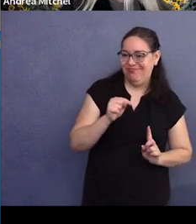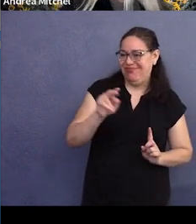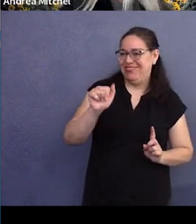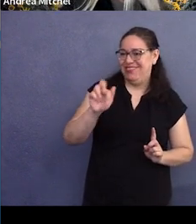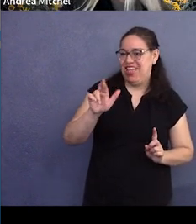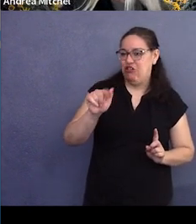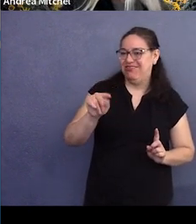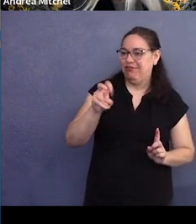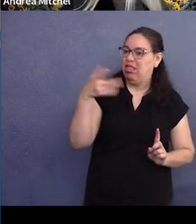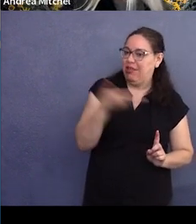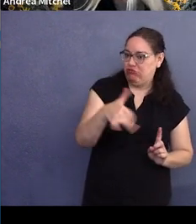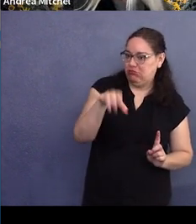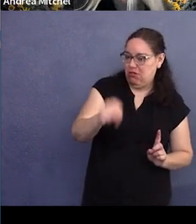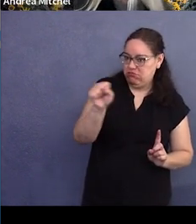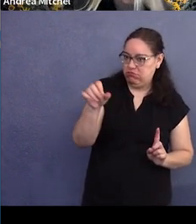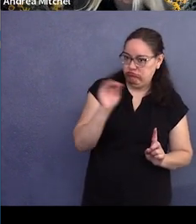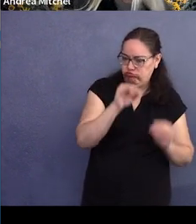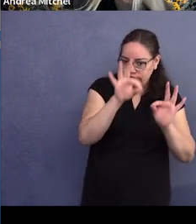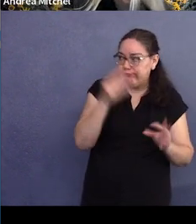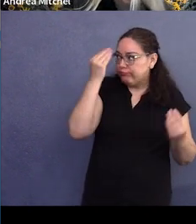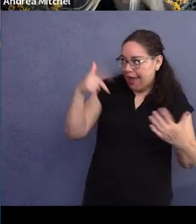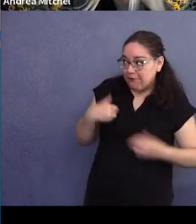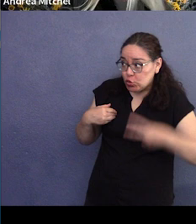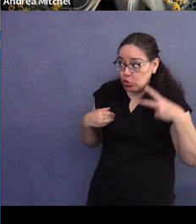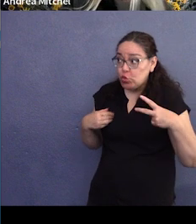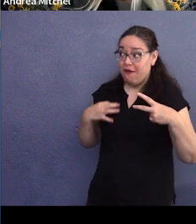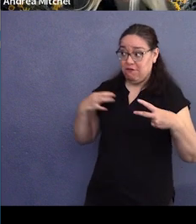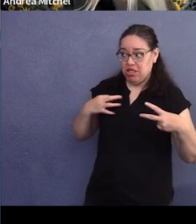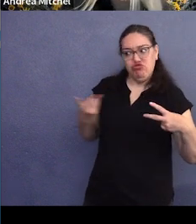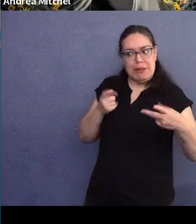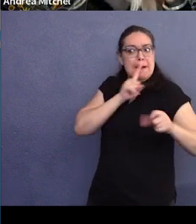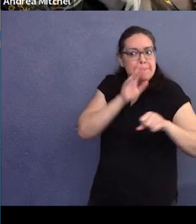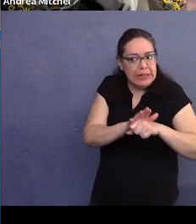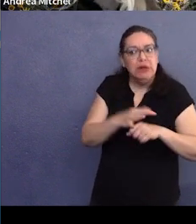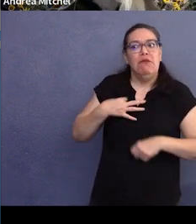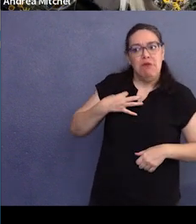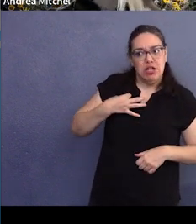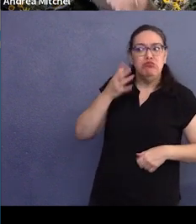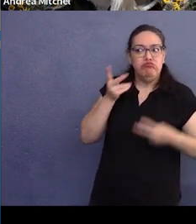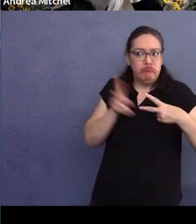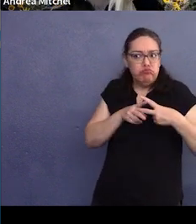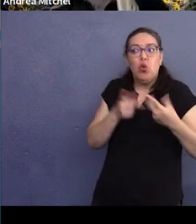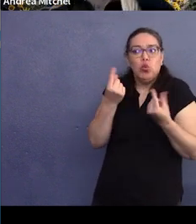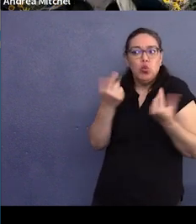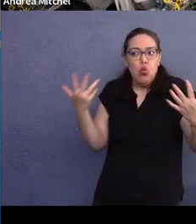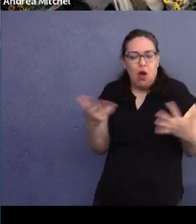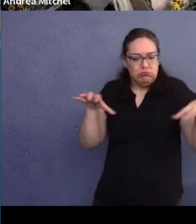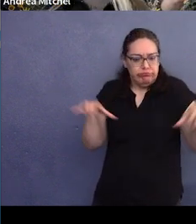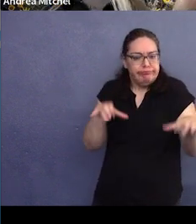2 volunteers. We have 2 committed volunteers who are going to be doing this